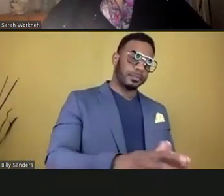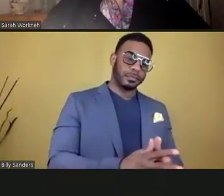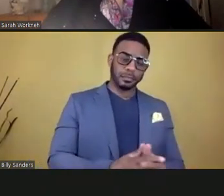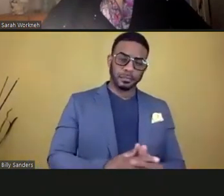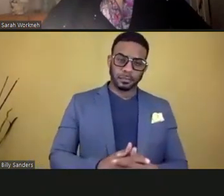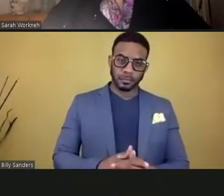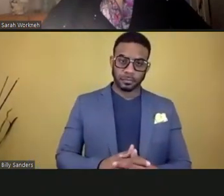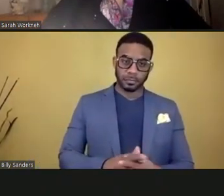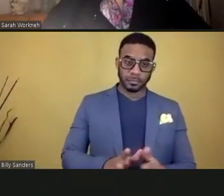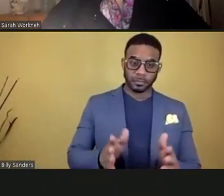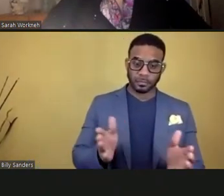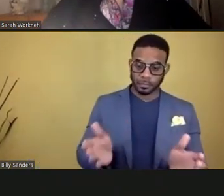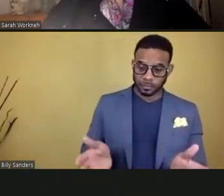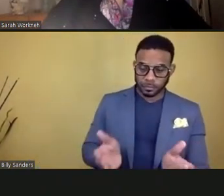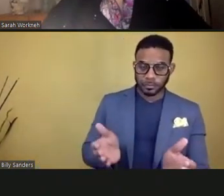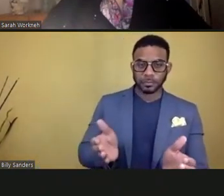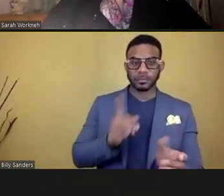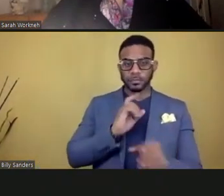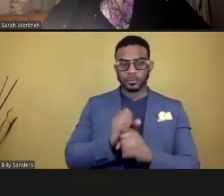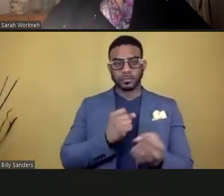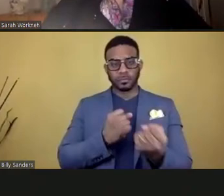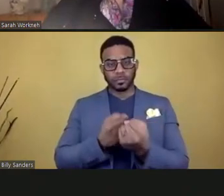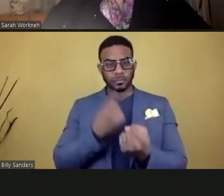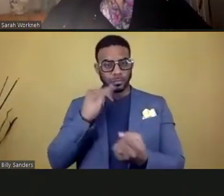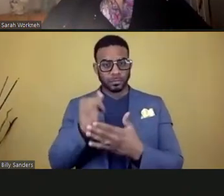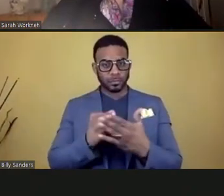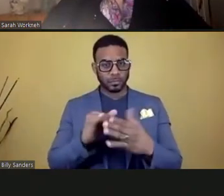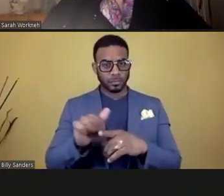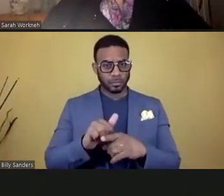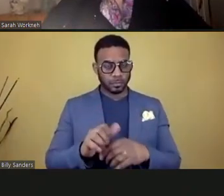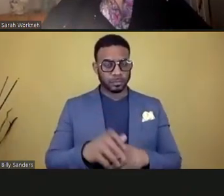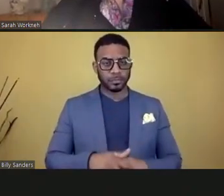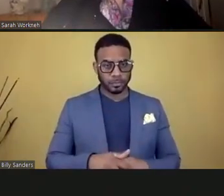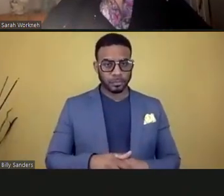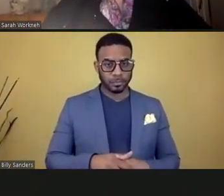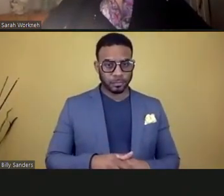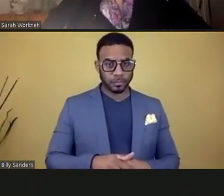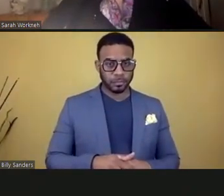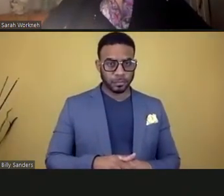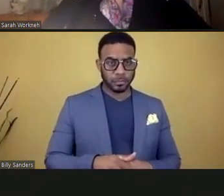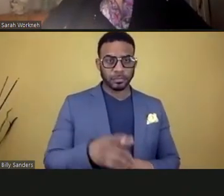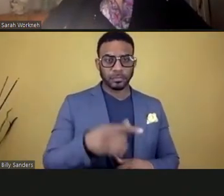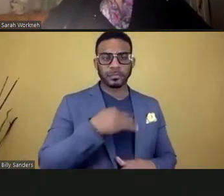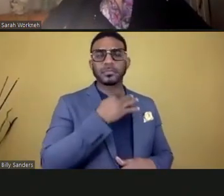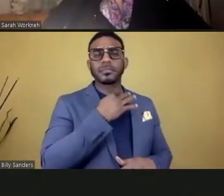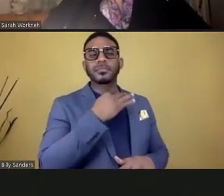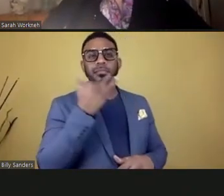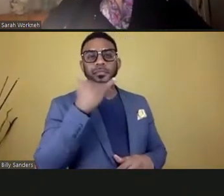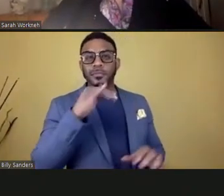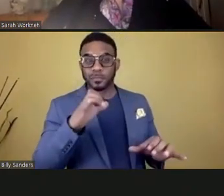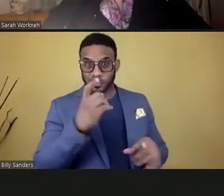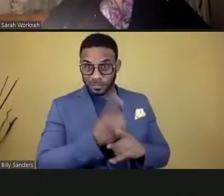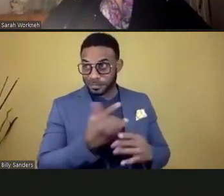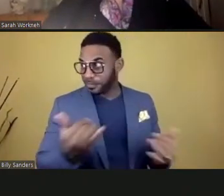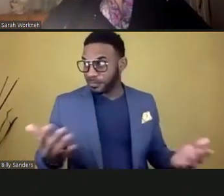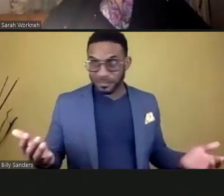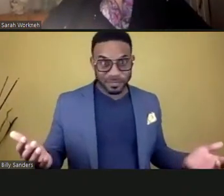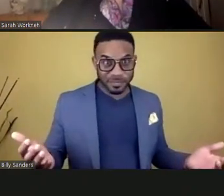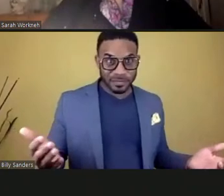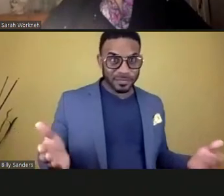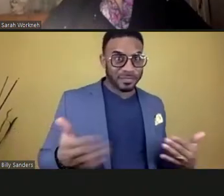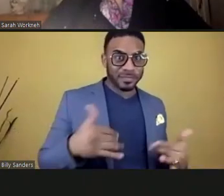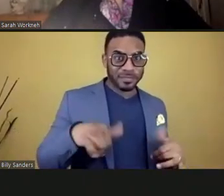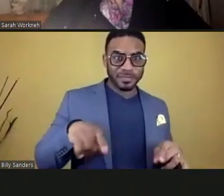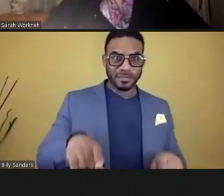and as a facilitator and a true supporter of artistic practice. I'm curious if we're doing it right now, even